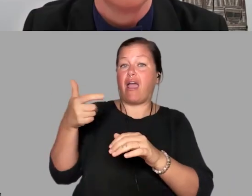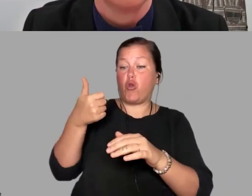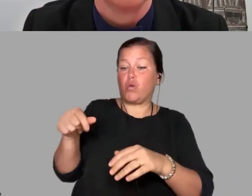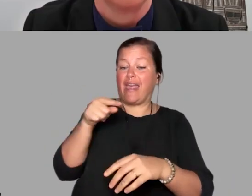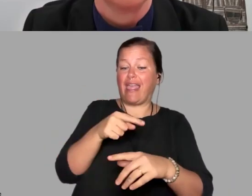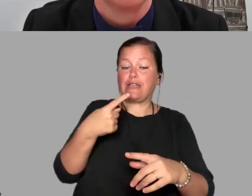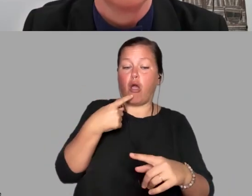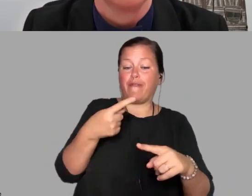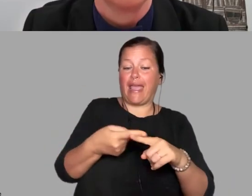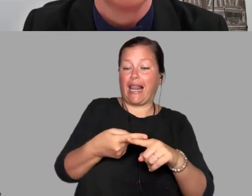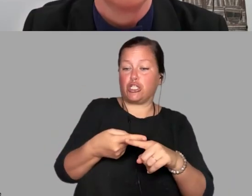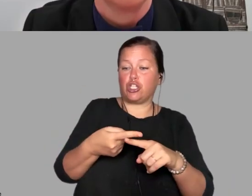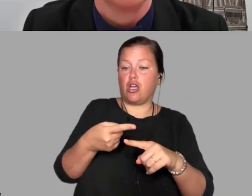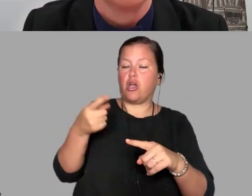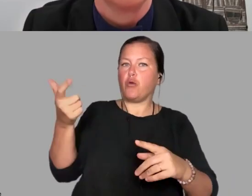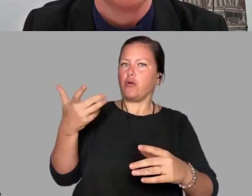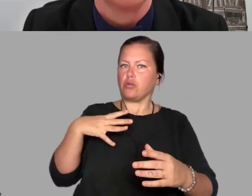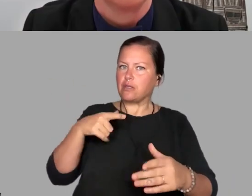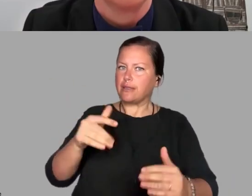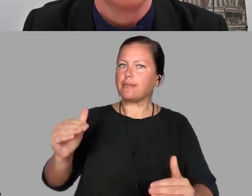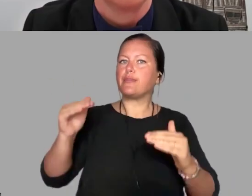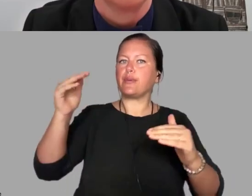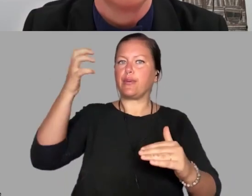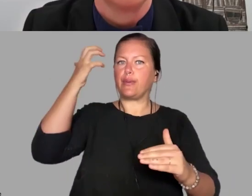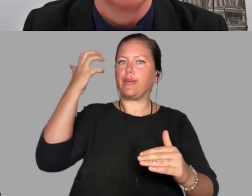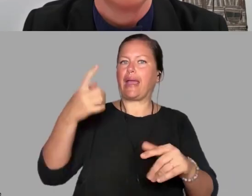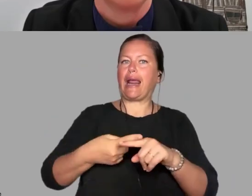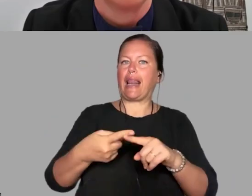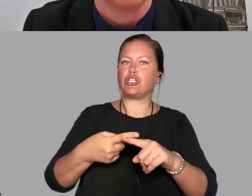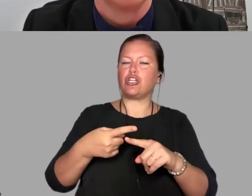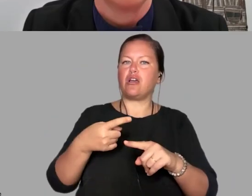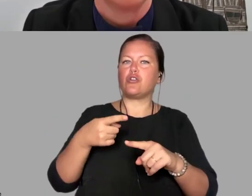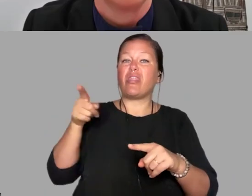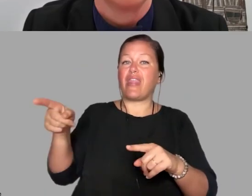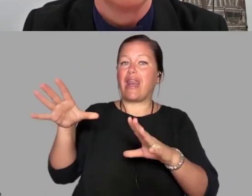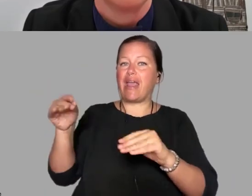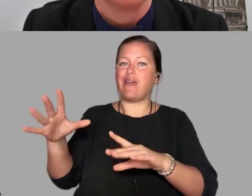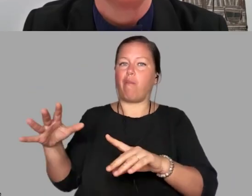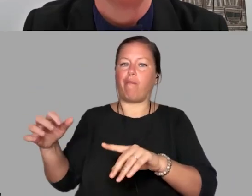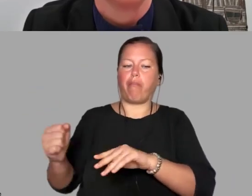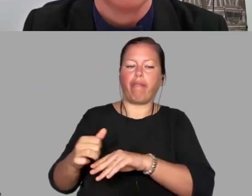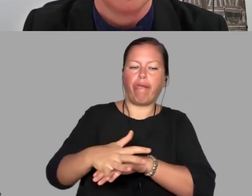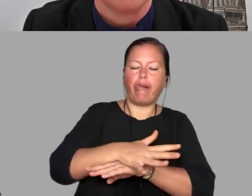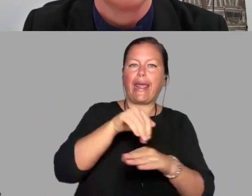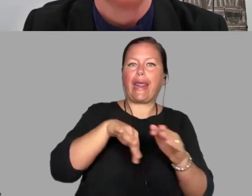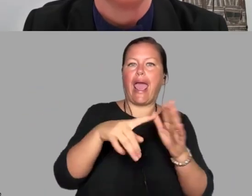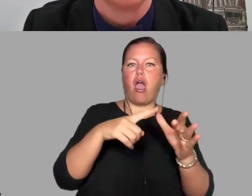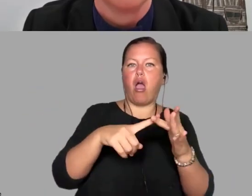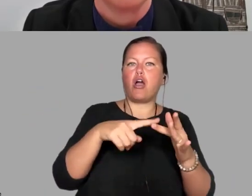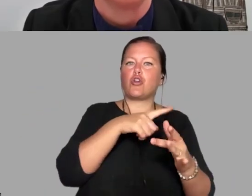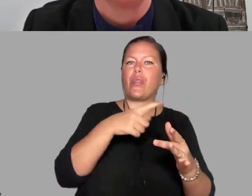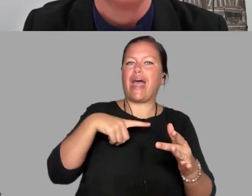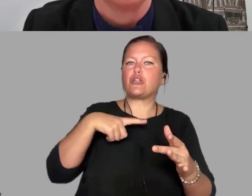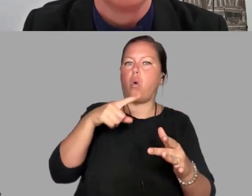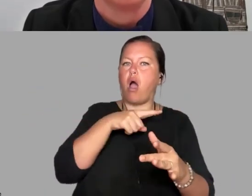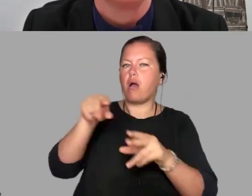whatever we use that for. And that's sort of being leaked into the training, and that's why Delve has been a lot. So we're